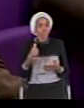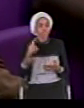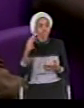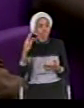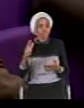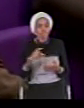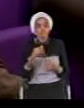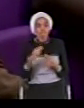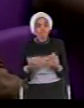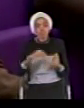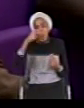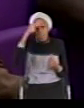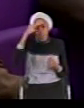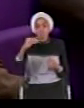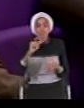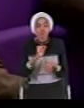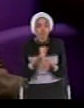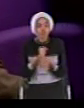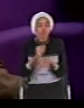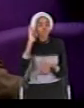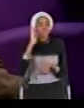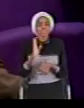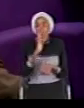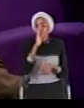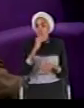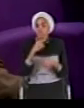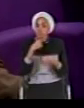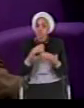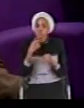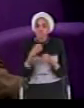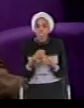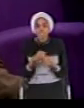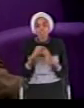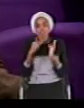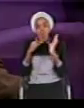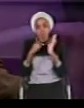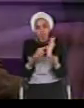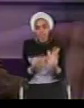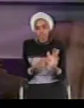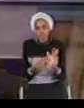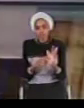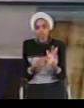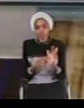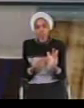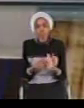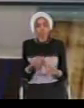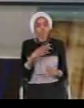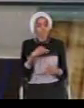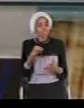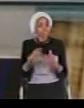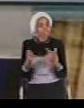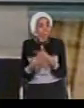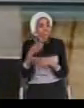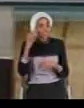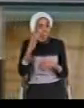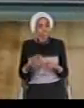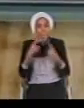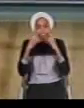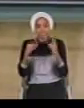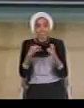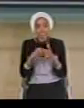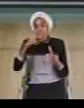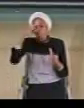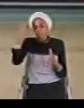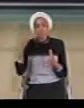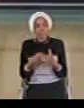work shall be made manifest, but the day, for the day shall declare it, because it shall